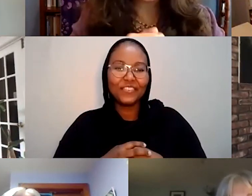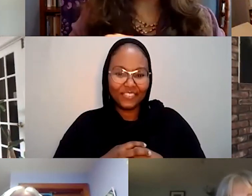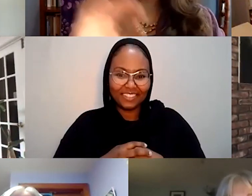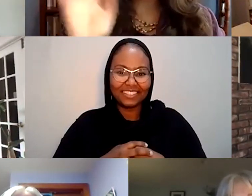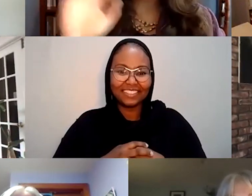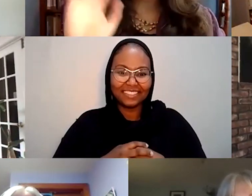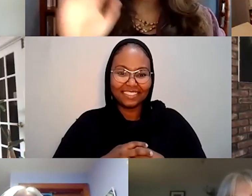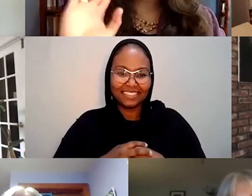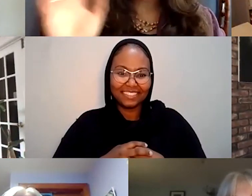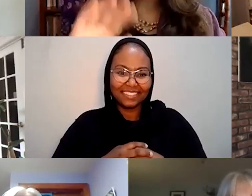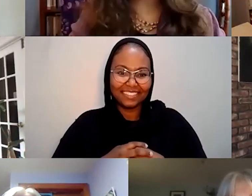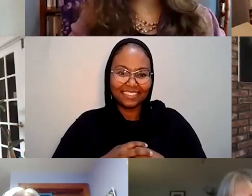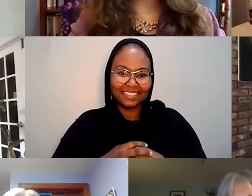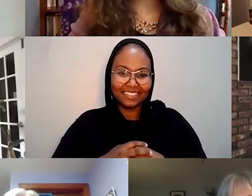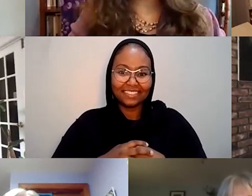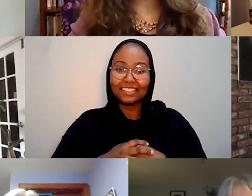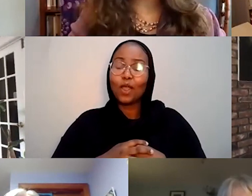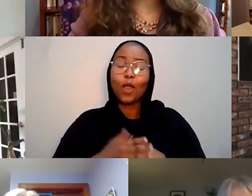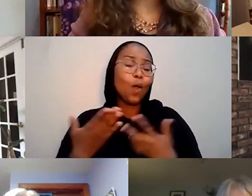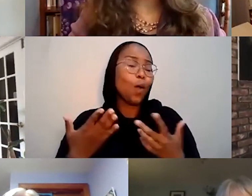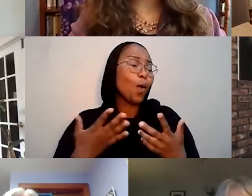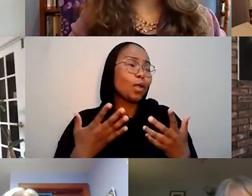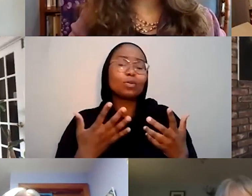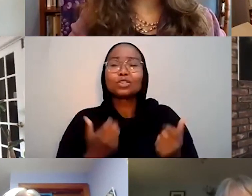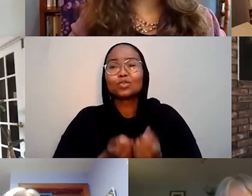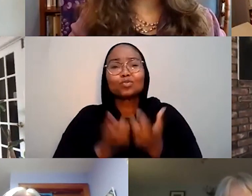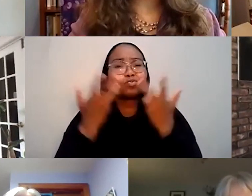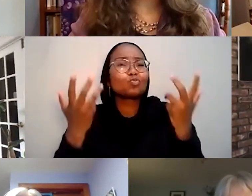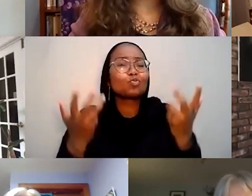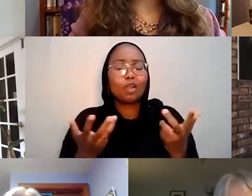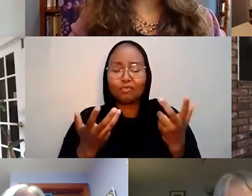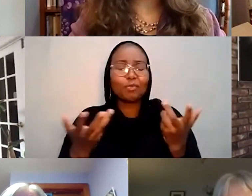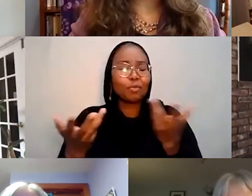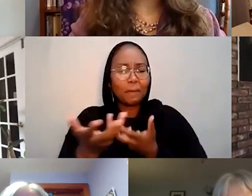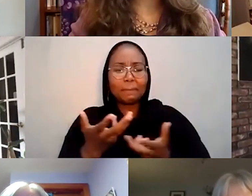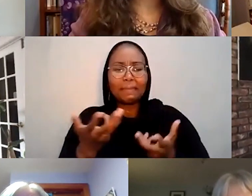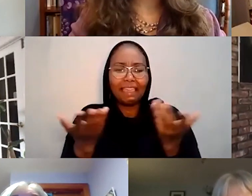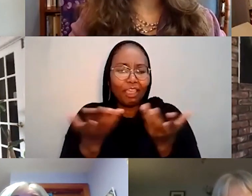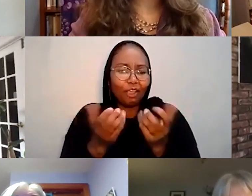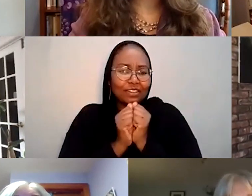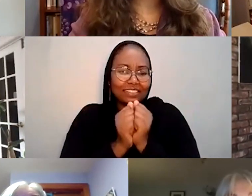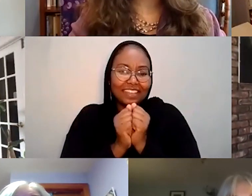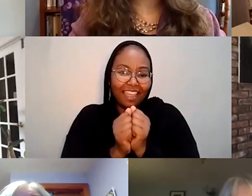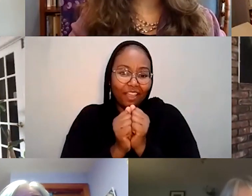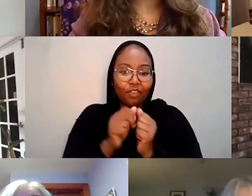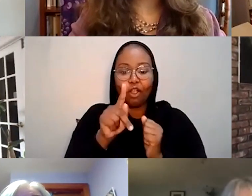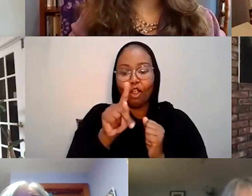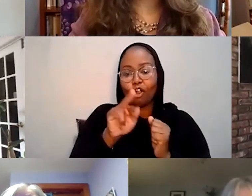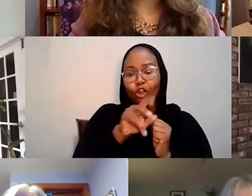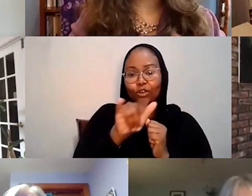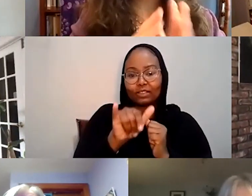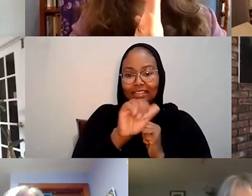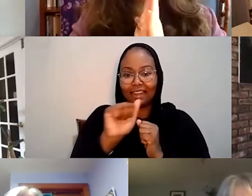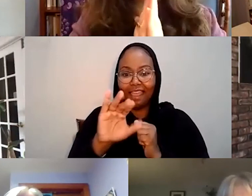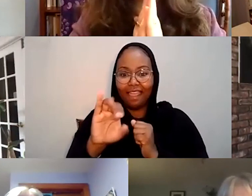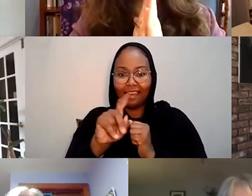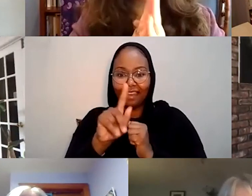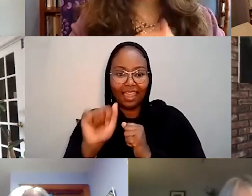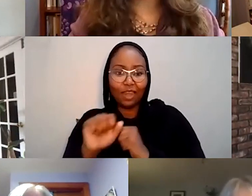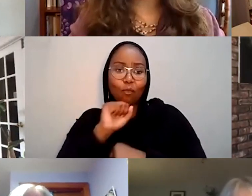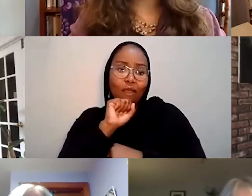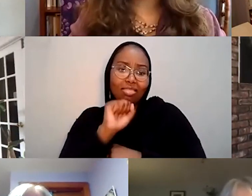Thank you, everyone. Mona, it was great to be together. Kirsten and Katie, we love you. You are our sisters. Thank